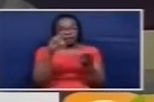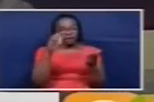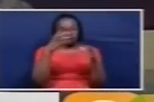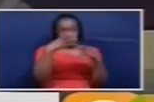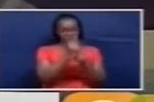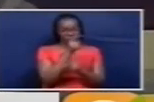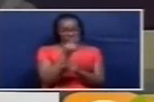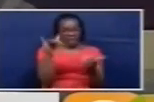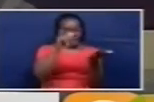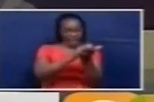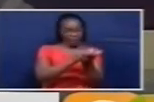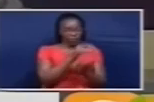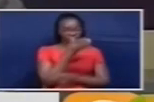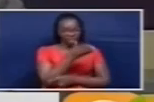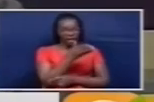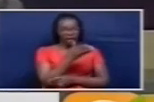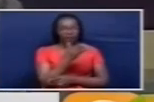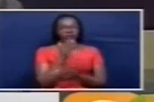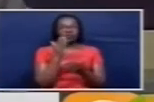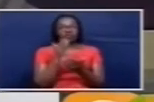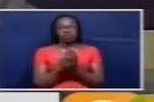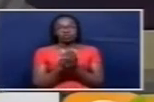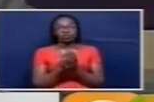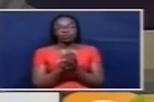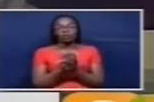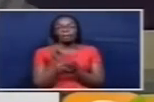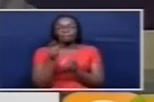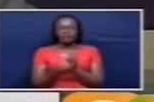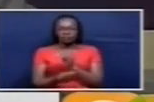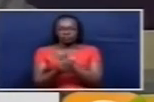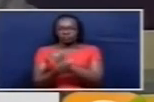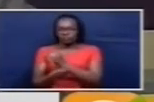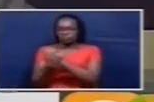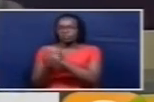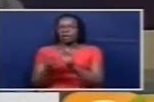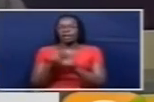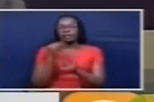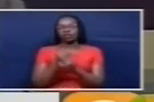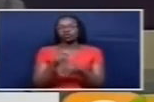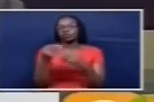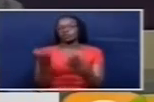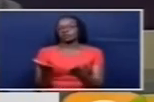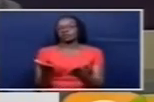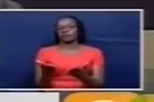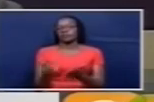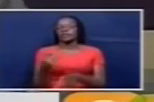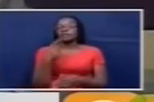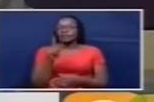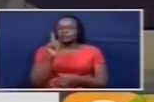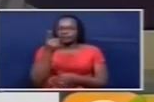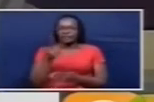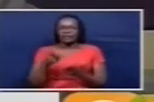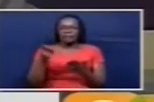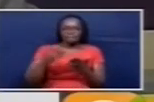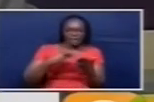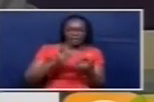that is really is being bribed to employ people. They're telling people to to pay them first for them to employ people. Such